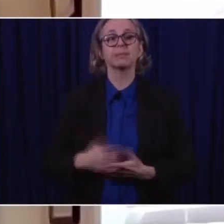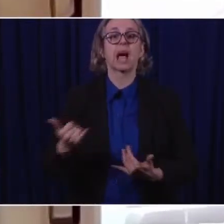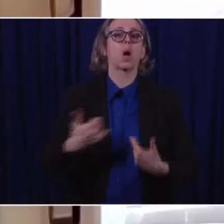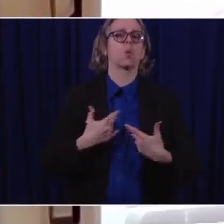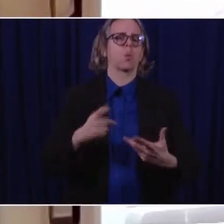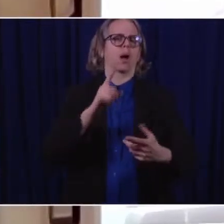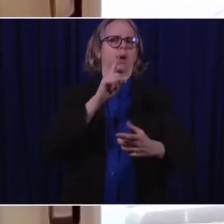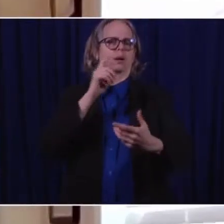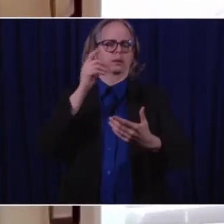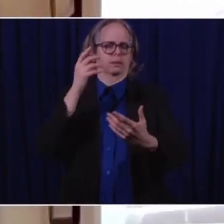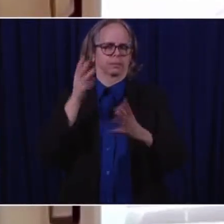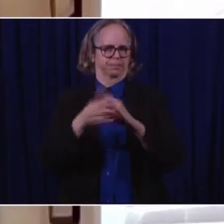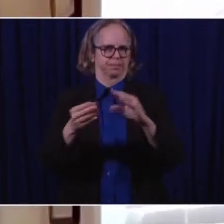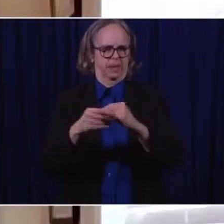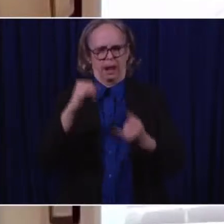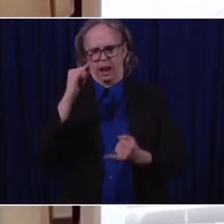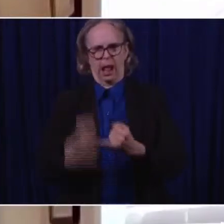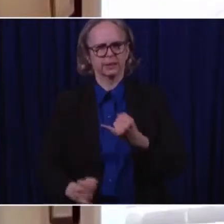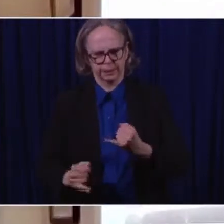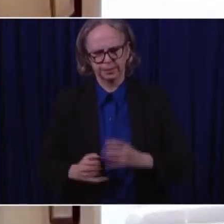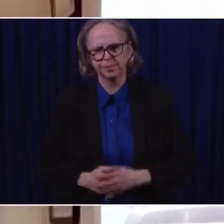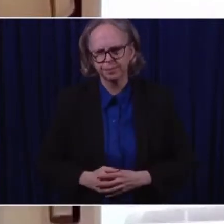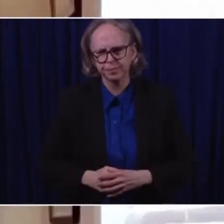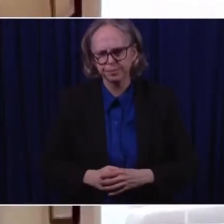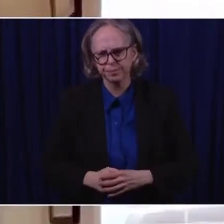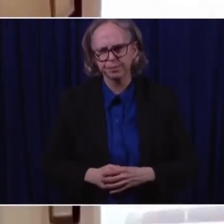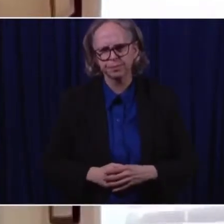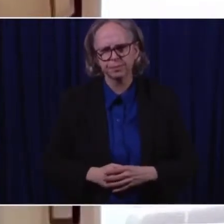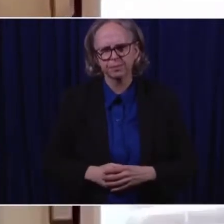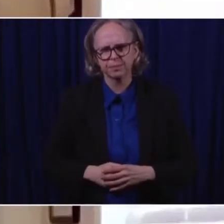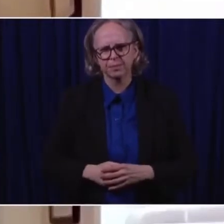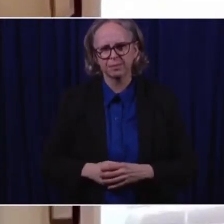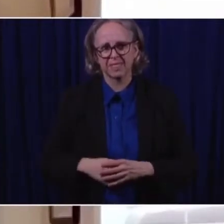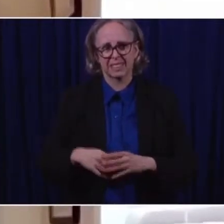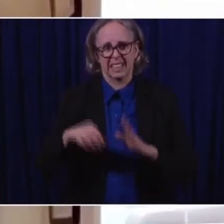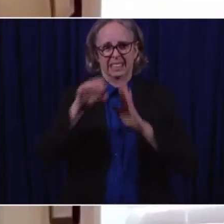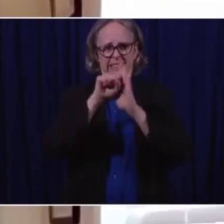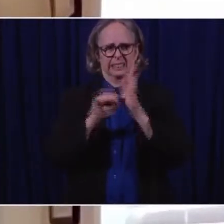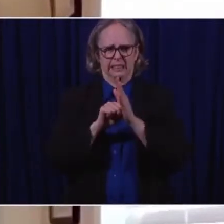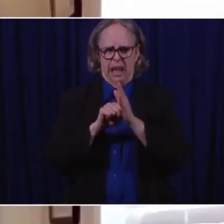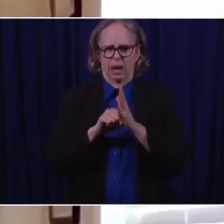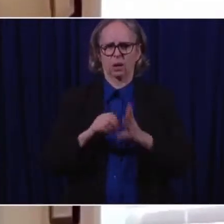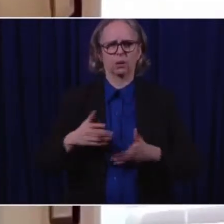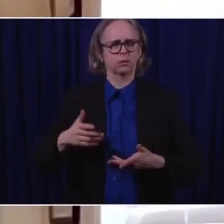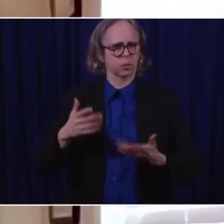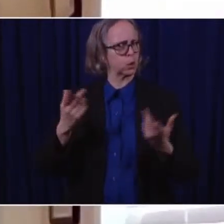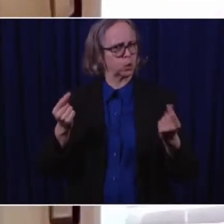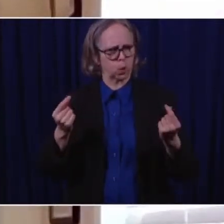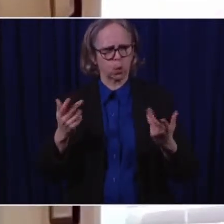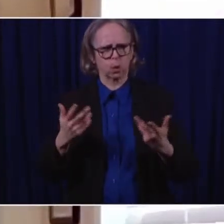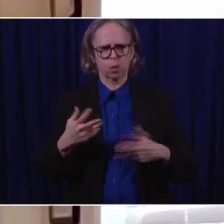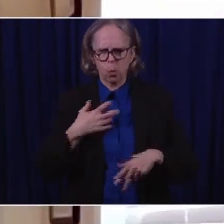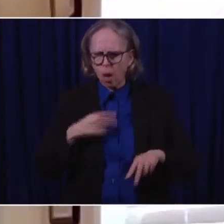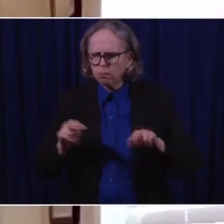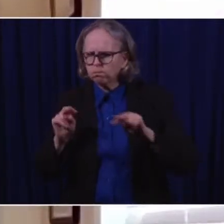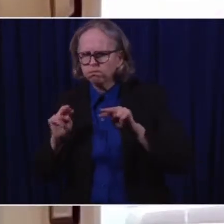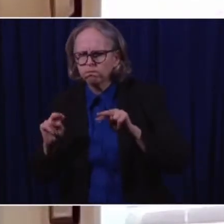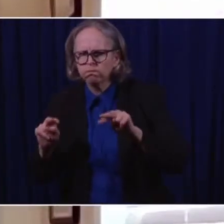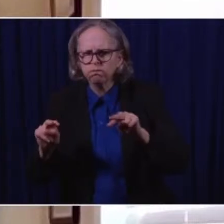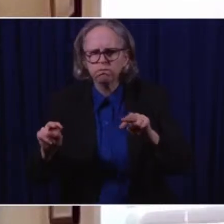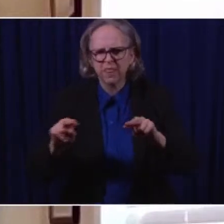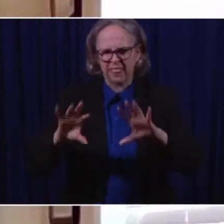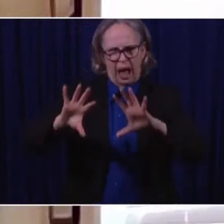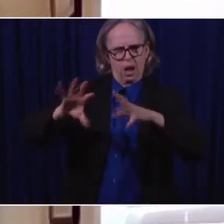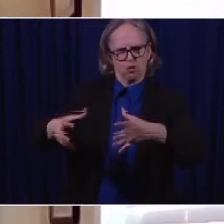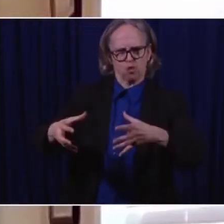be monitoring, the state will be monitoring this population's vaccination rate.